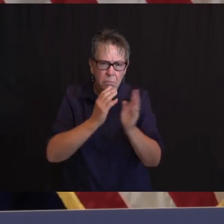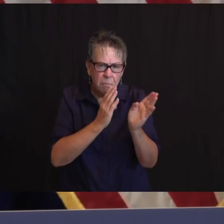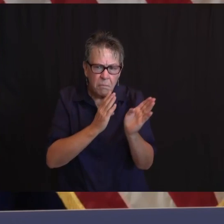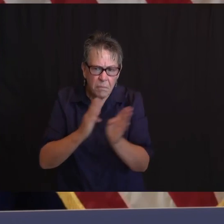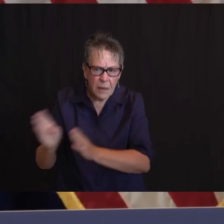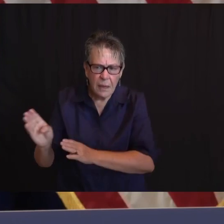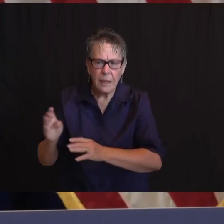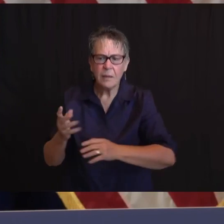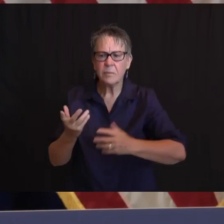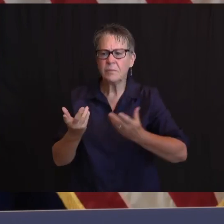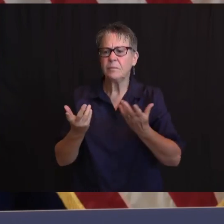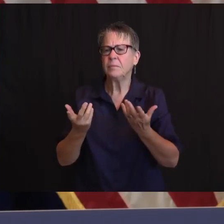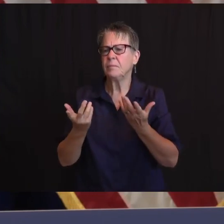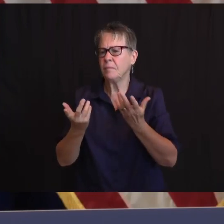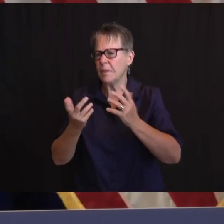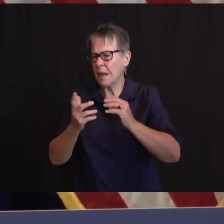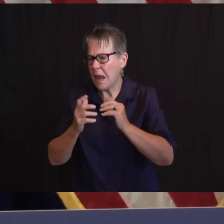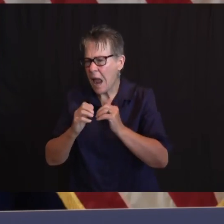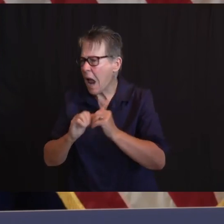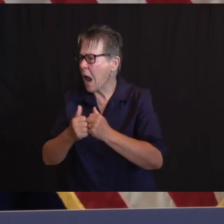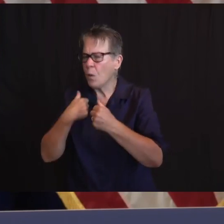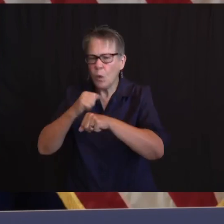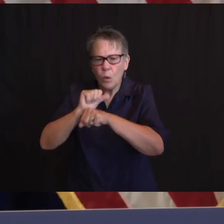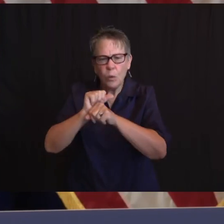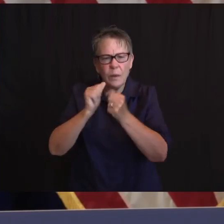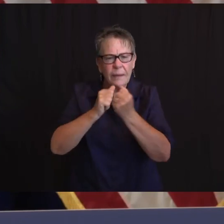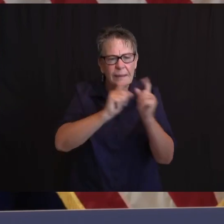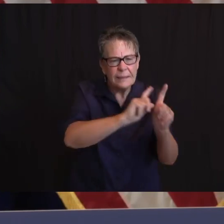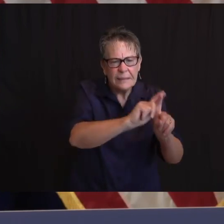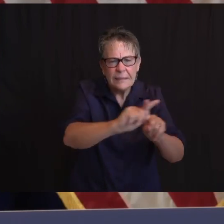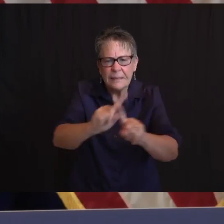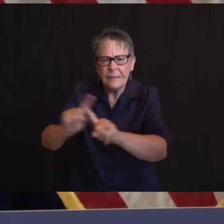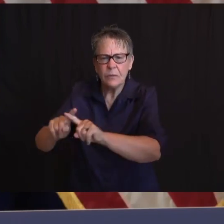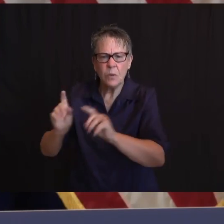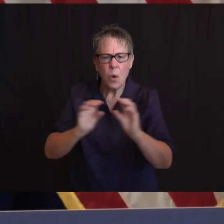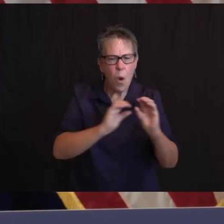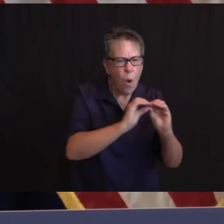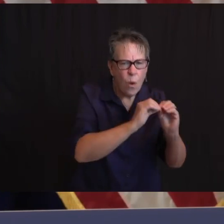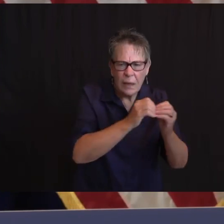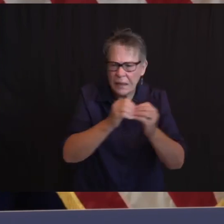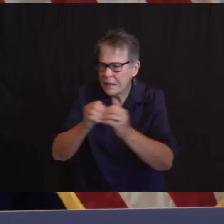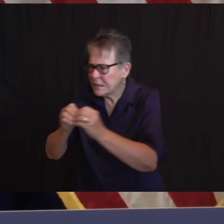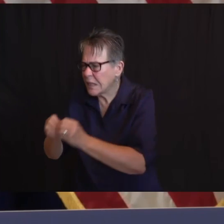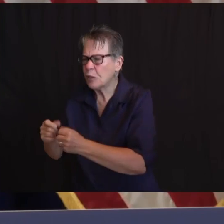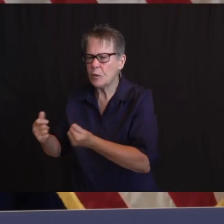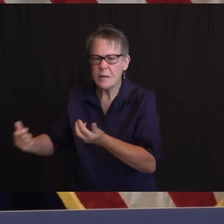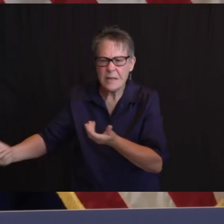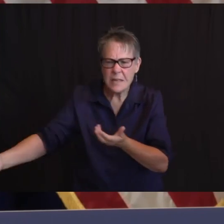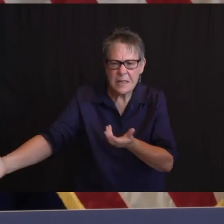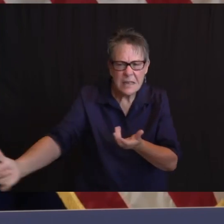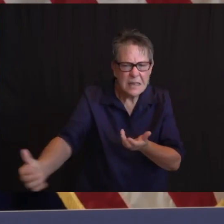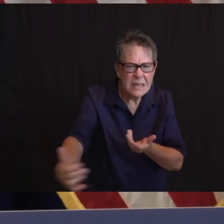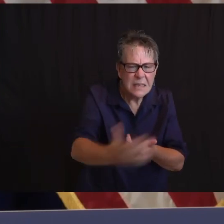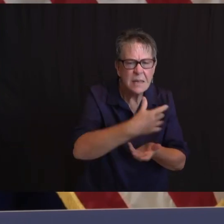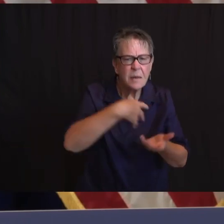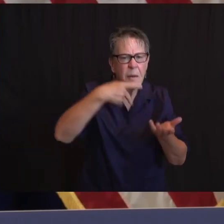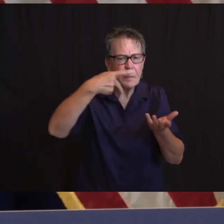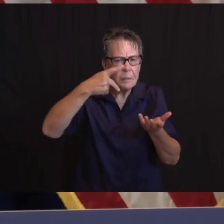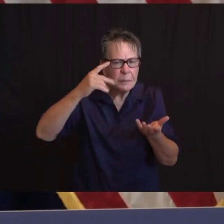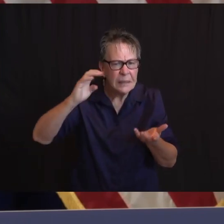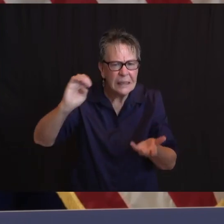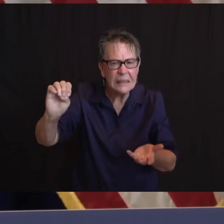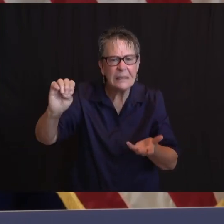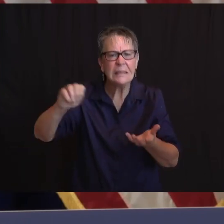stockpiling thresholds for personal protective equipment that integrate state, county, local governments, hospitals, and long-term